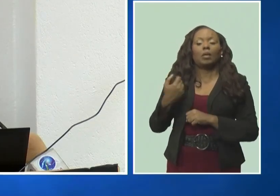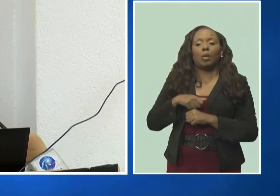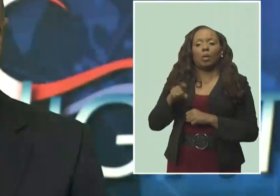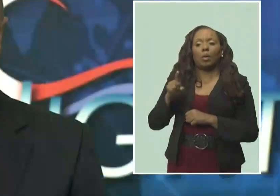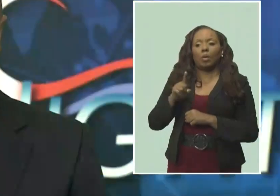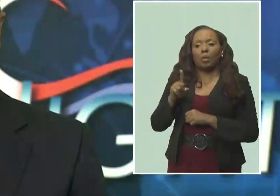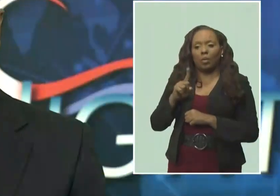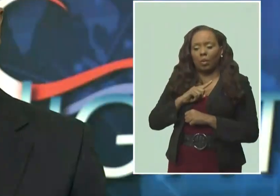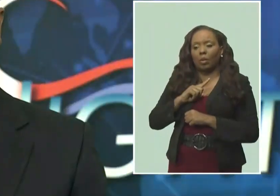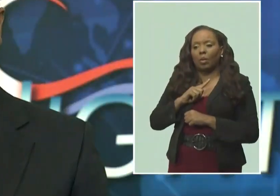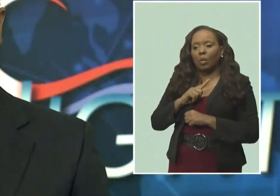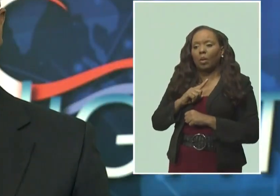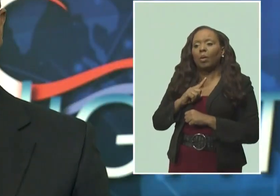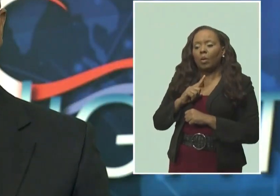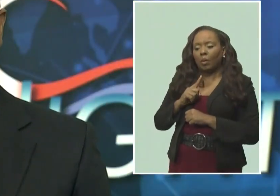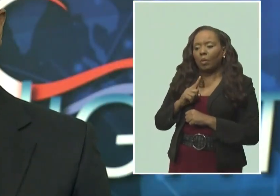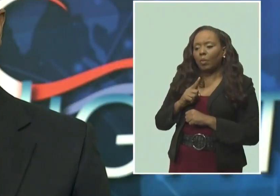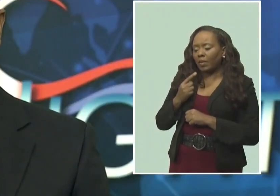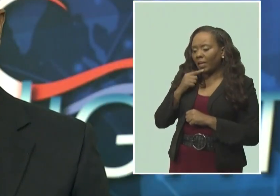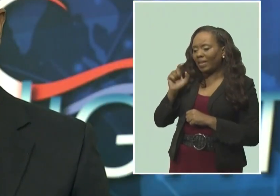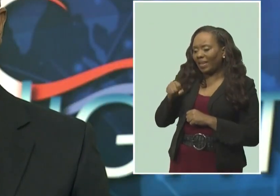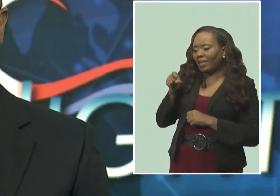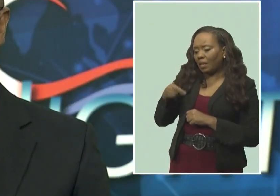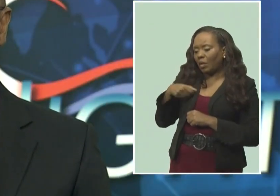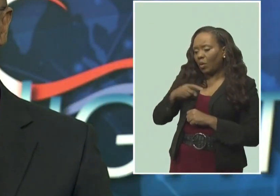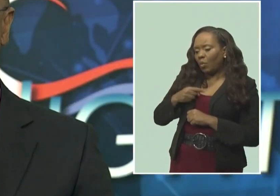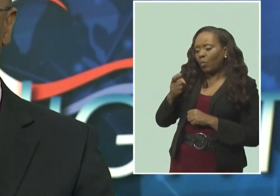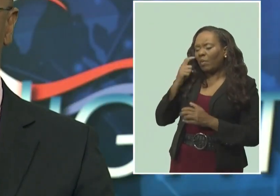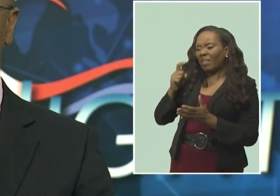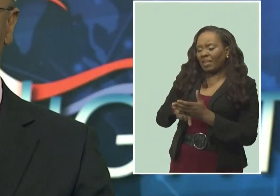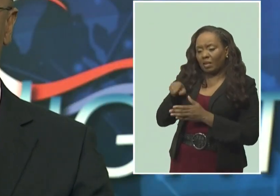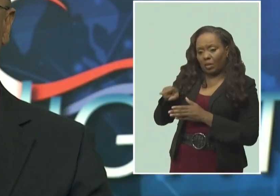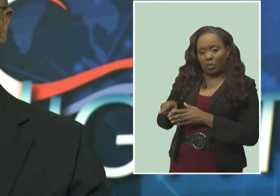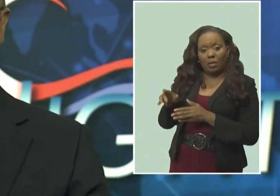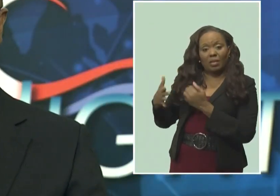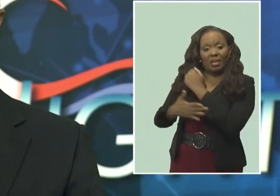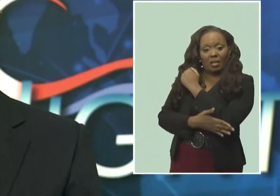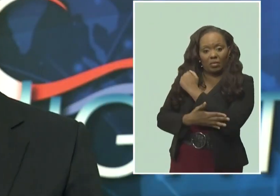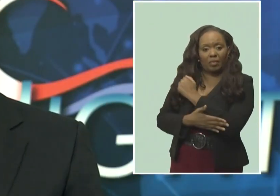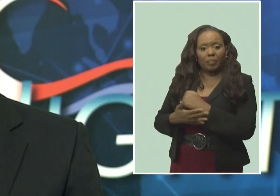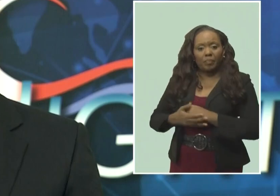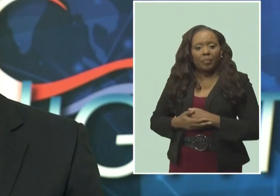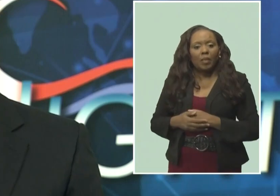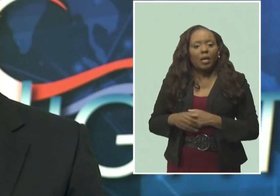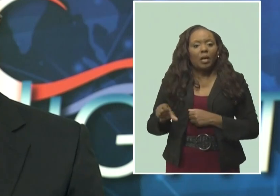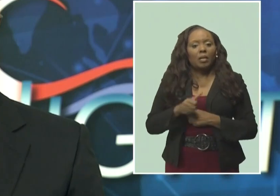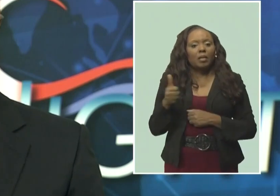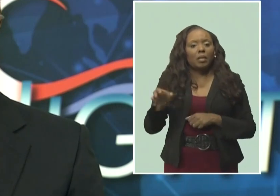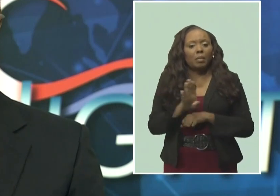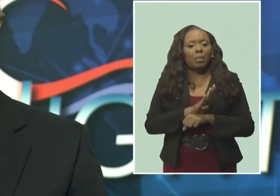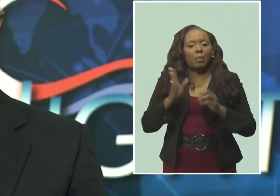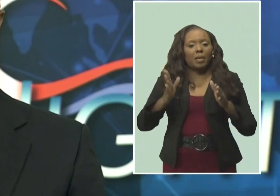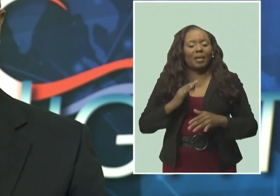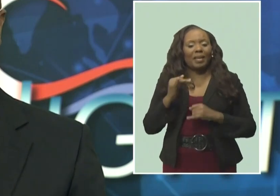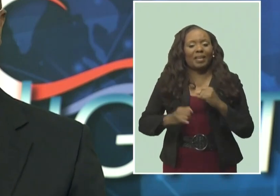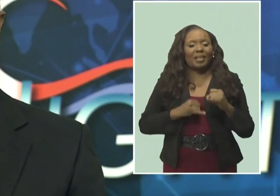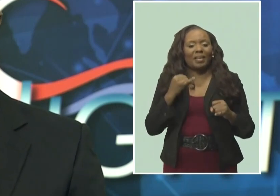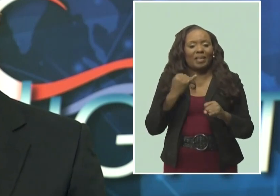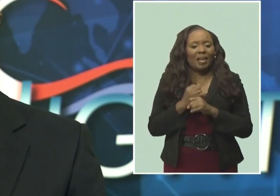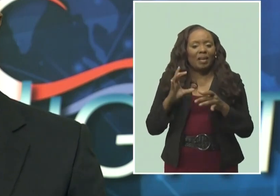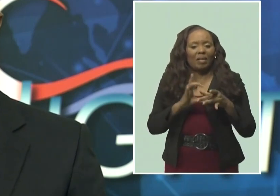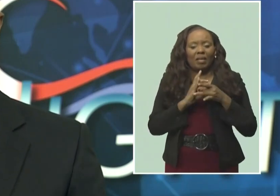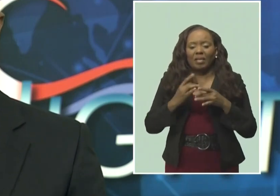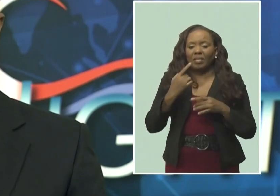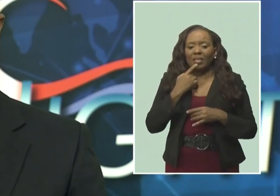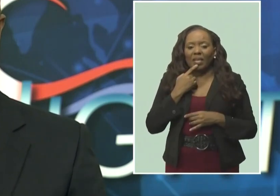state. A Barbadian international relations expert, Professor Andy Knight, says it will be difficult to erase